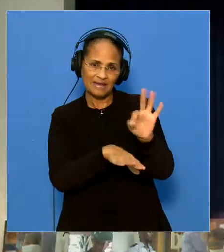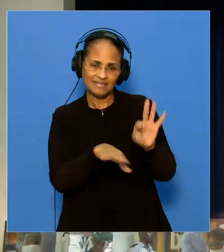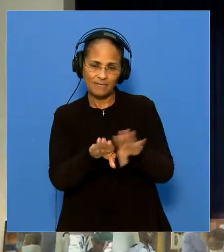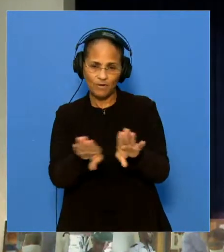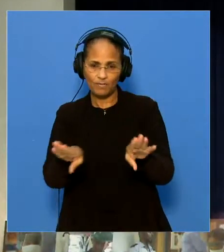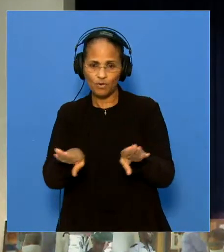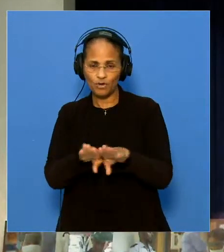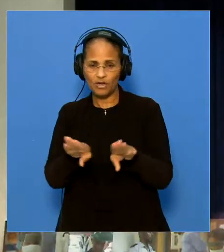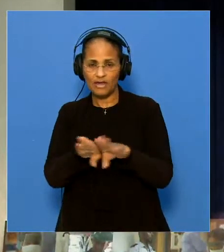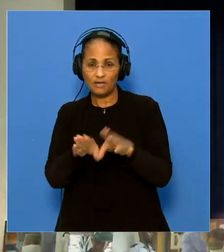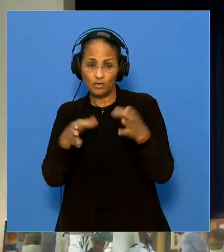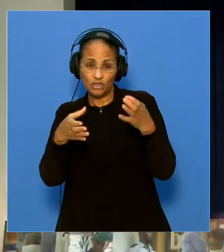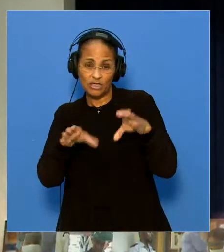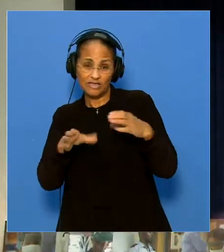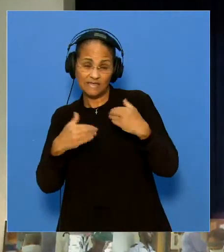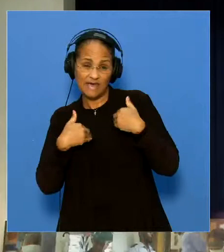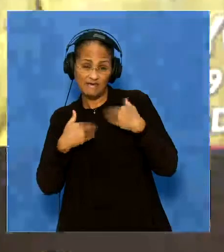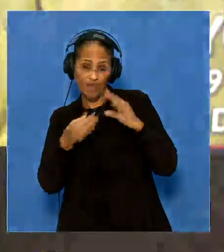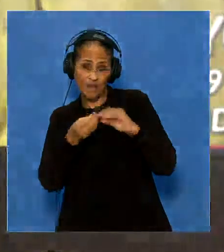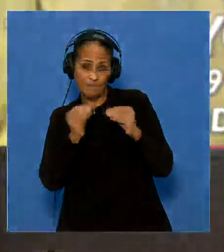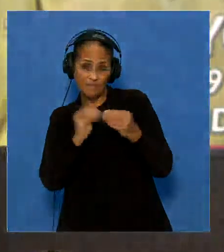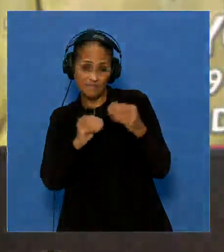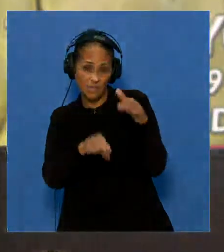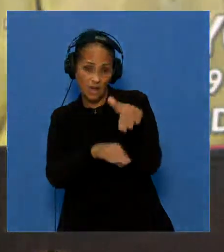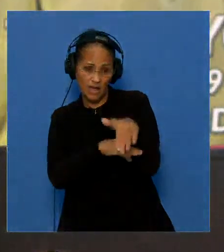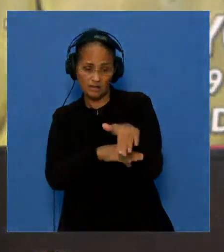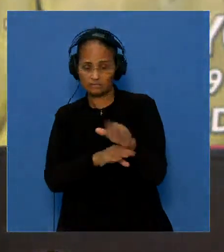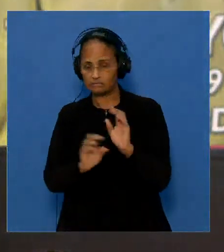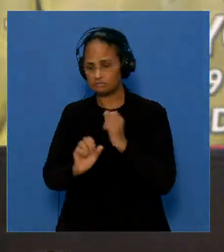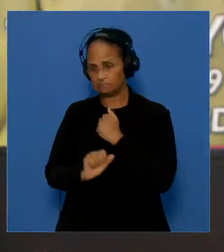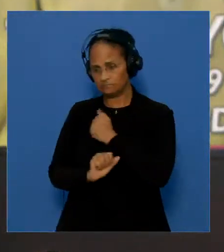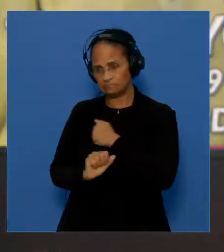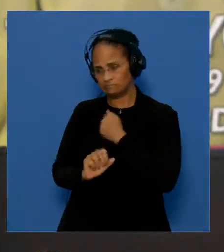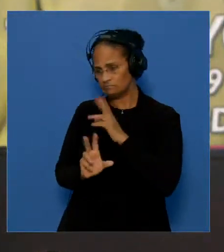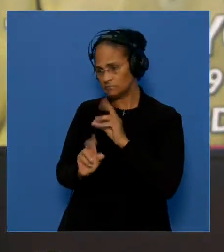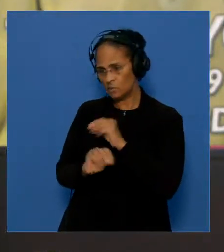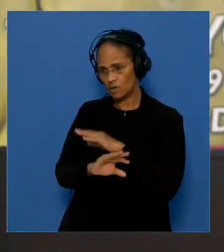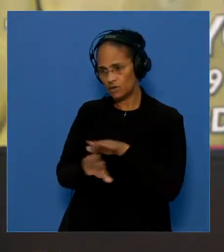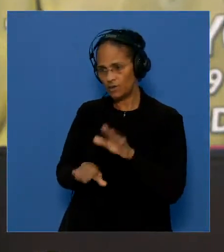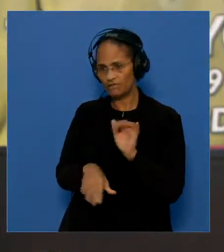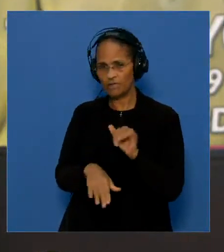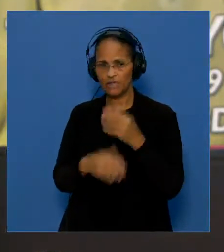Would you by any chance have those stats tonight? No, I don't have that. Okay, thank you.